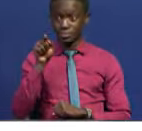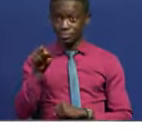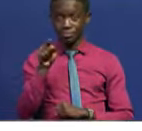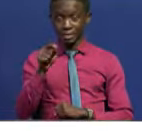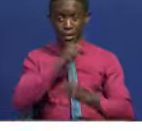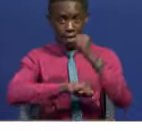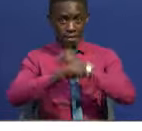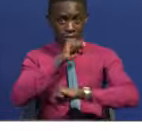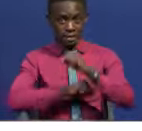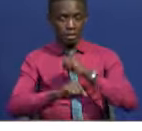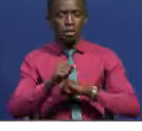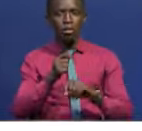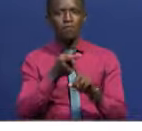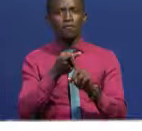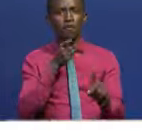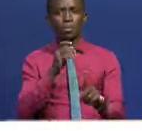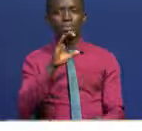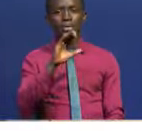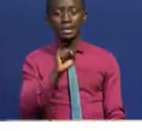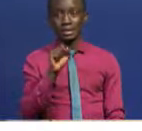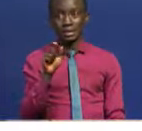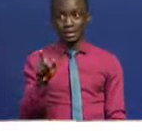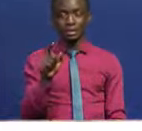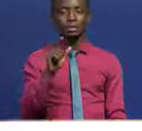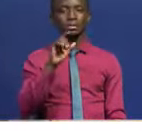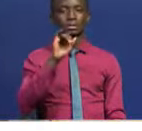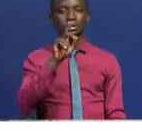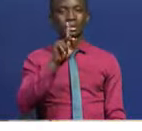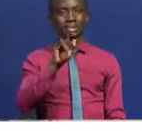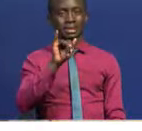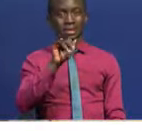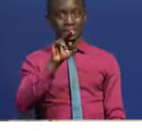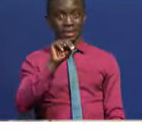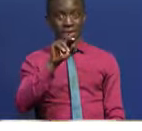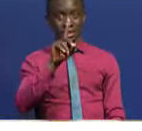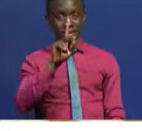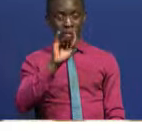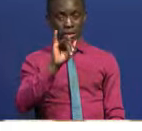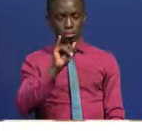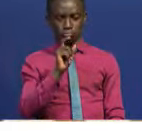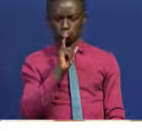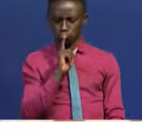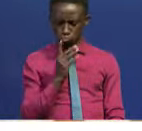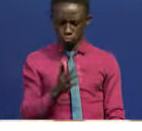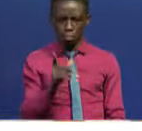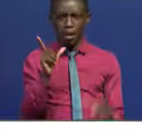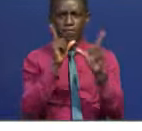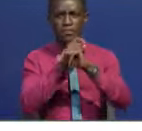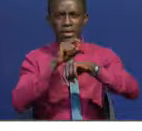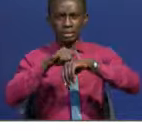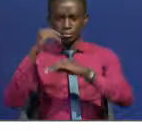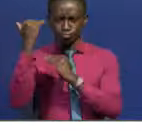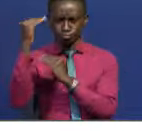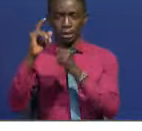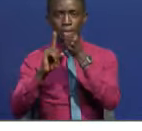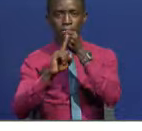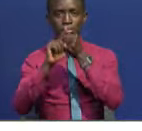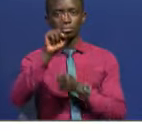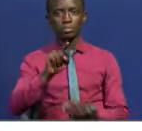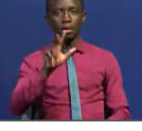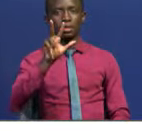activities, according to CS Kindiki, must be concluded by 6:30 p.m. or by dusk. They must